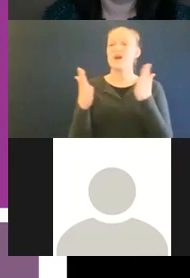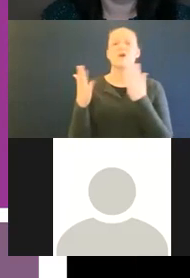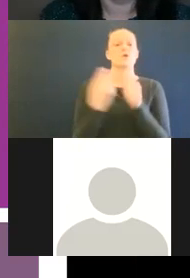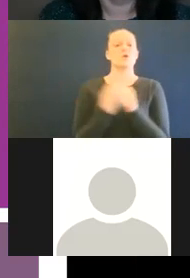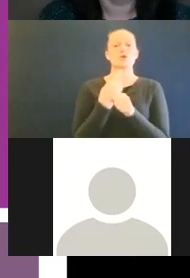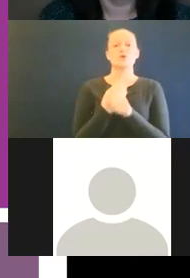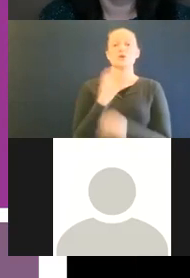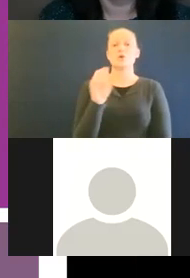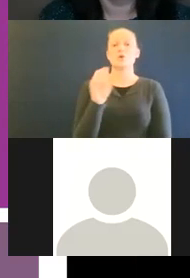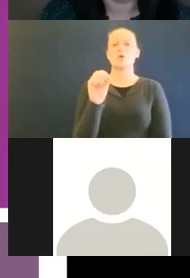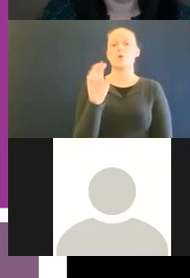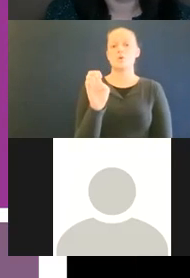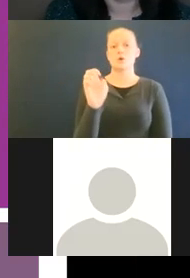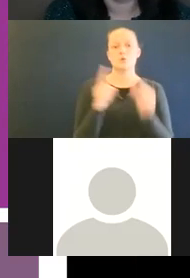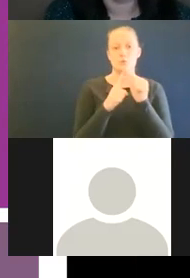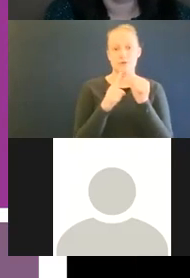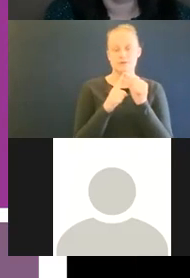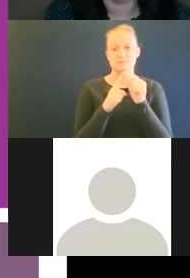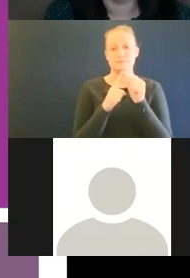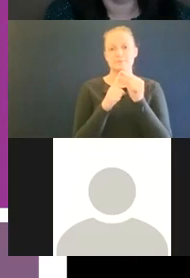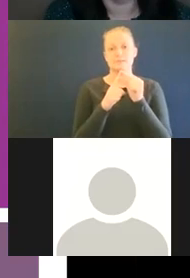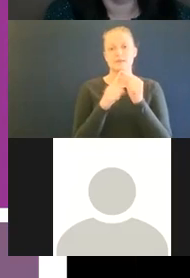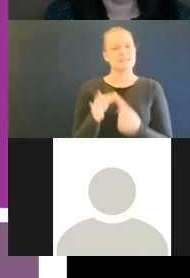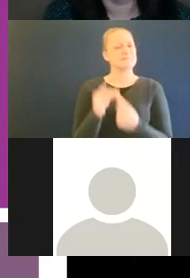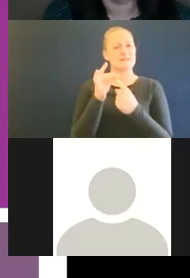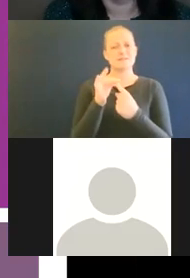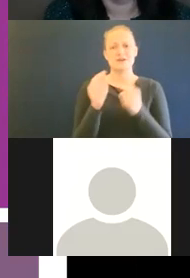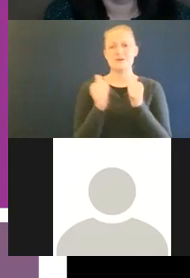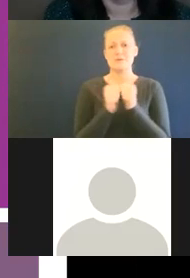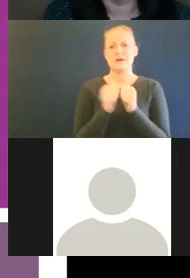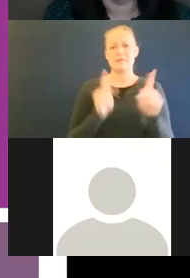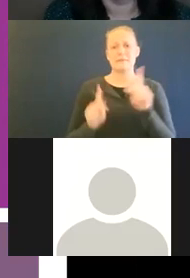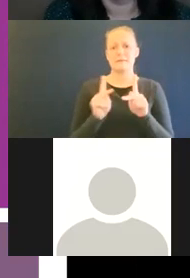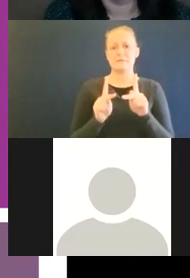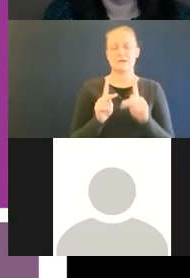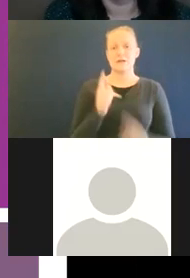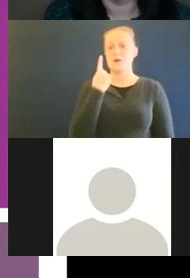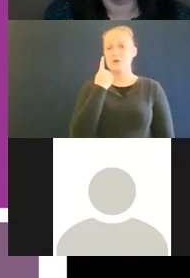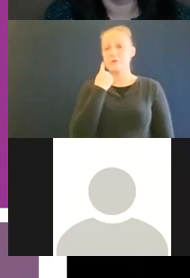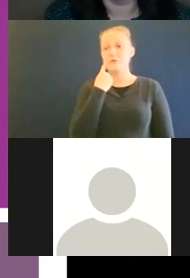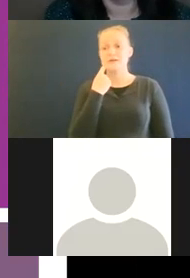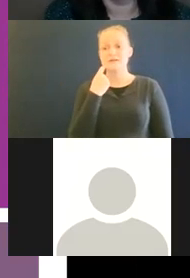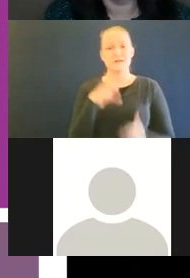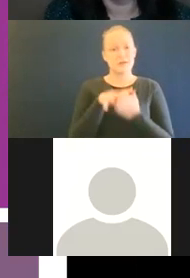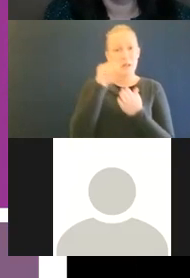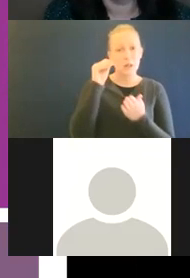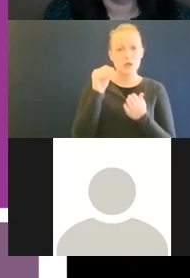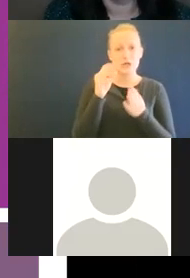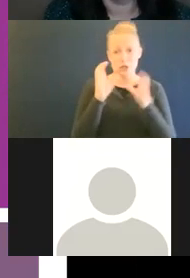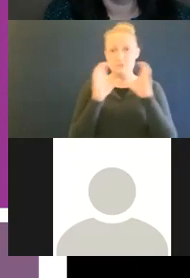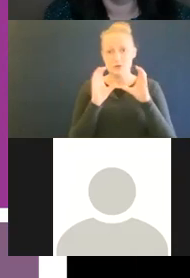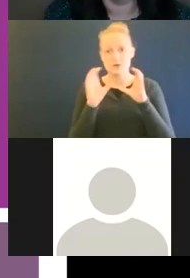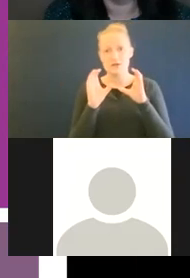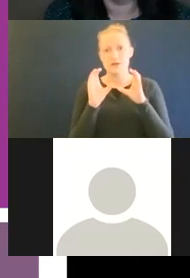core, especially for some of those emerging or limited communicators. So core language